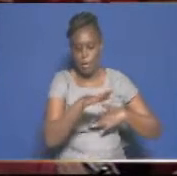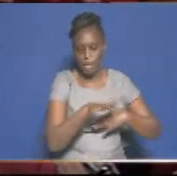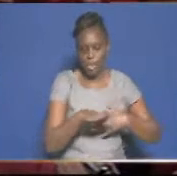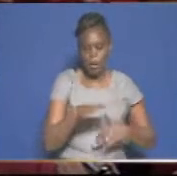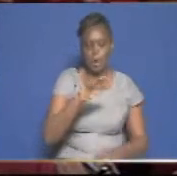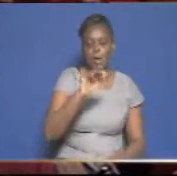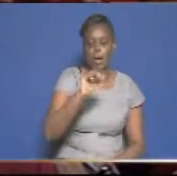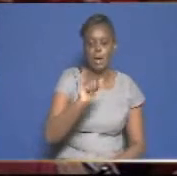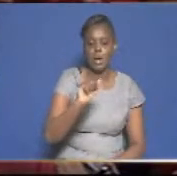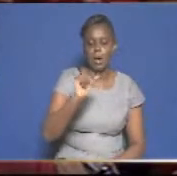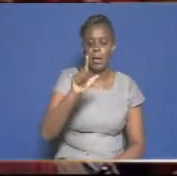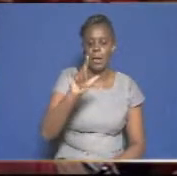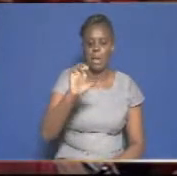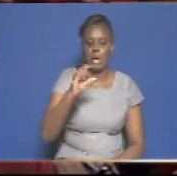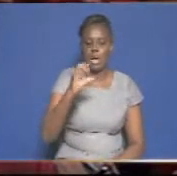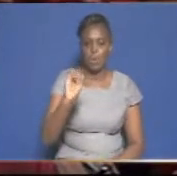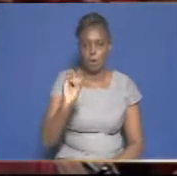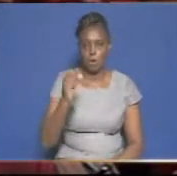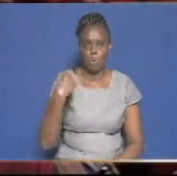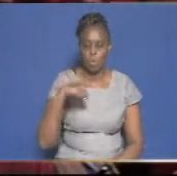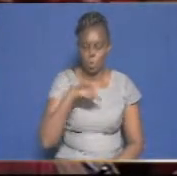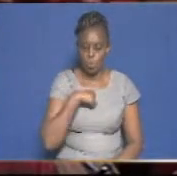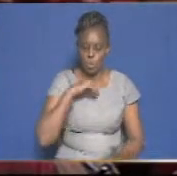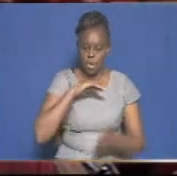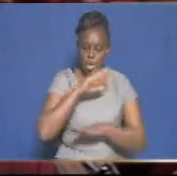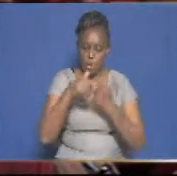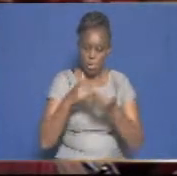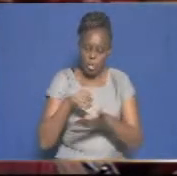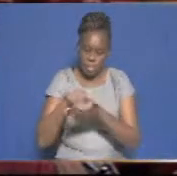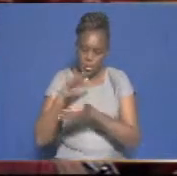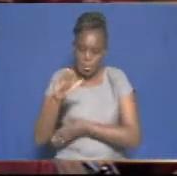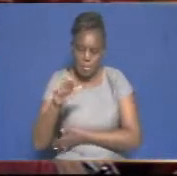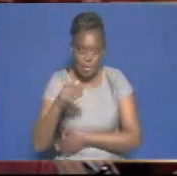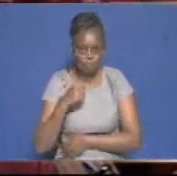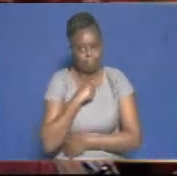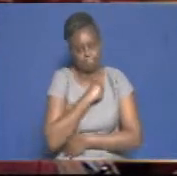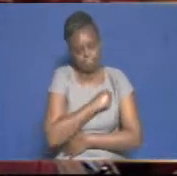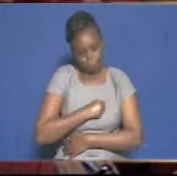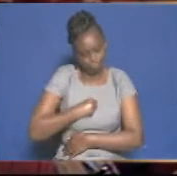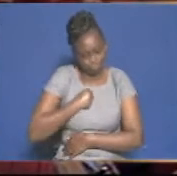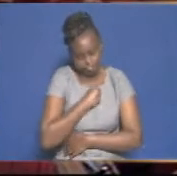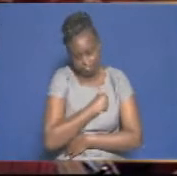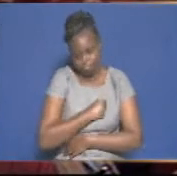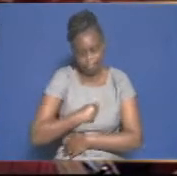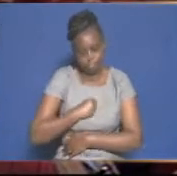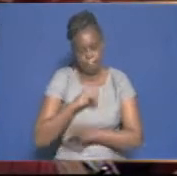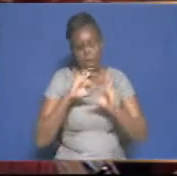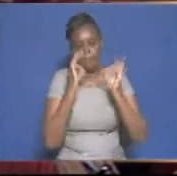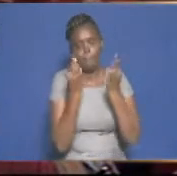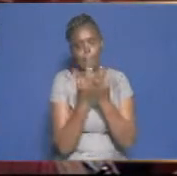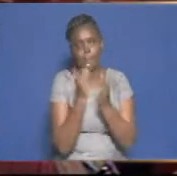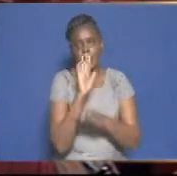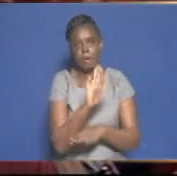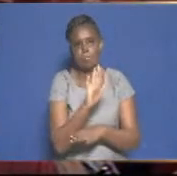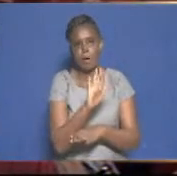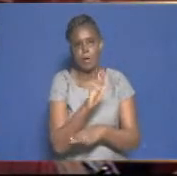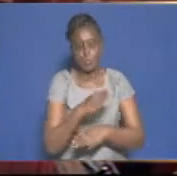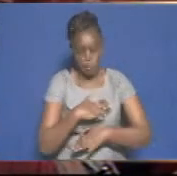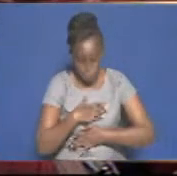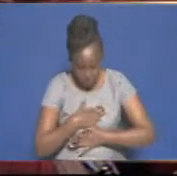pass our sincere condolences to the family of the Honorable Washington Chakoyo Midio. Honorable